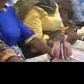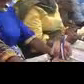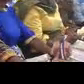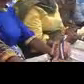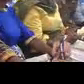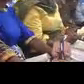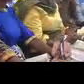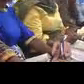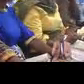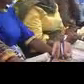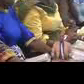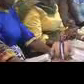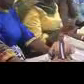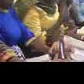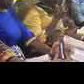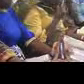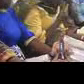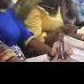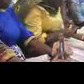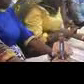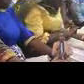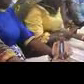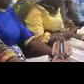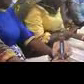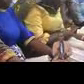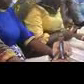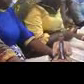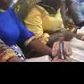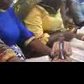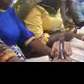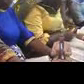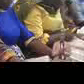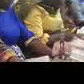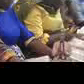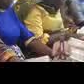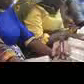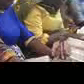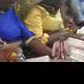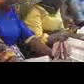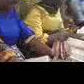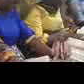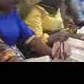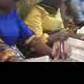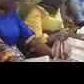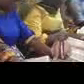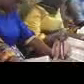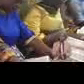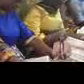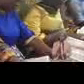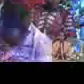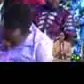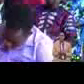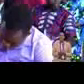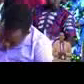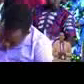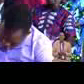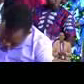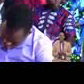Yeah. All your days on earth will be accomplished victoriously in Jesus'